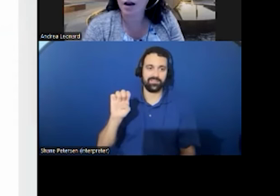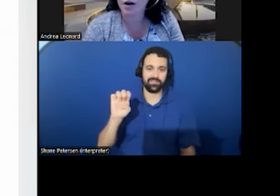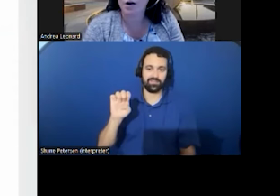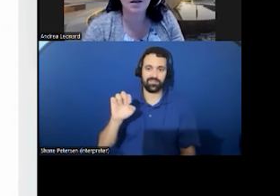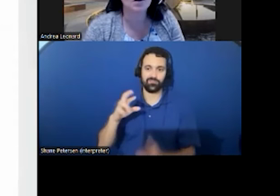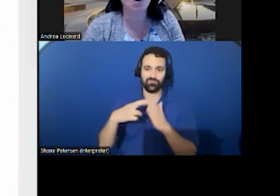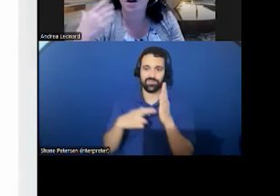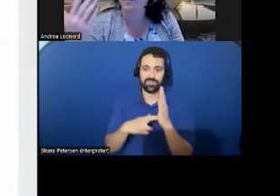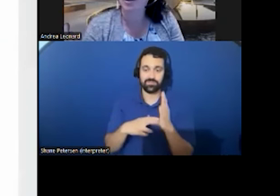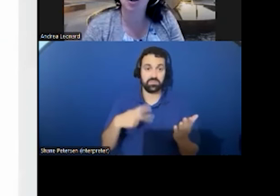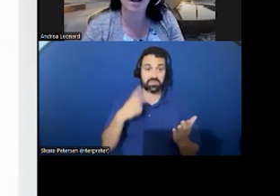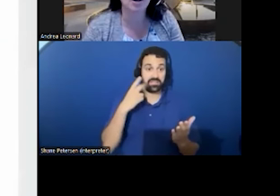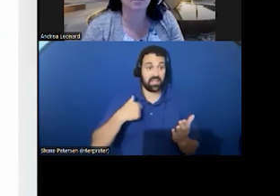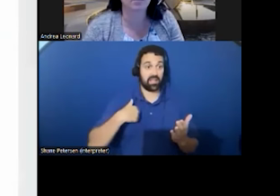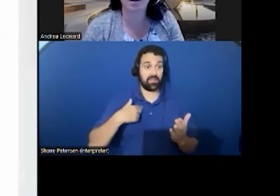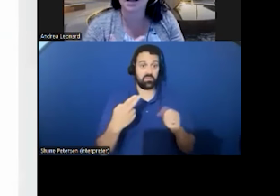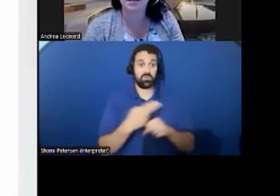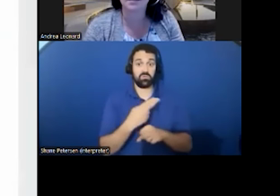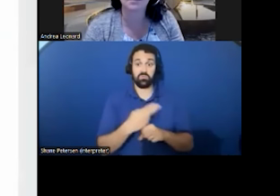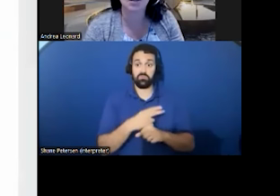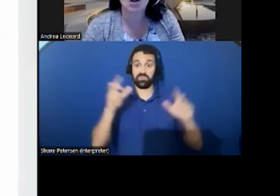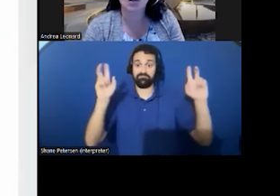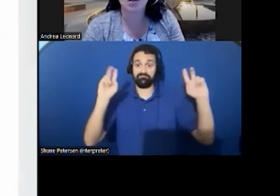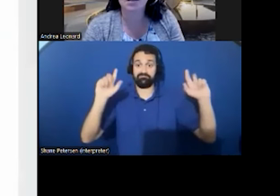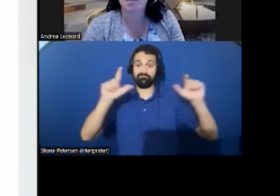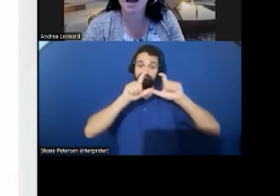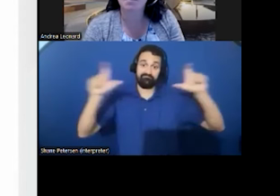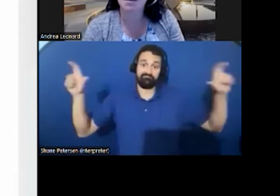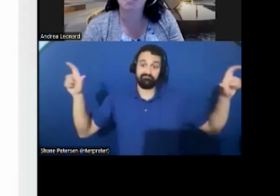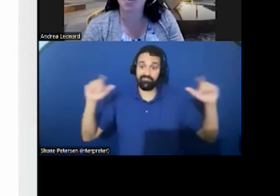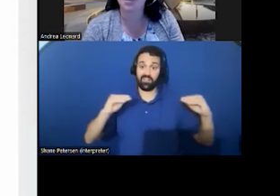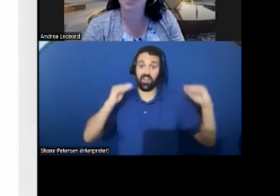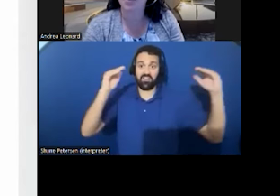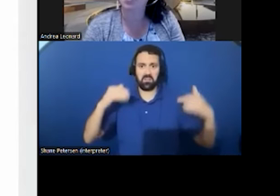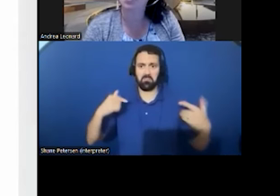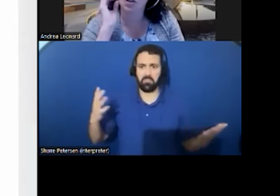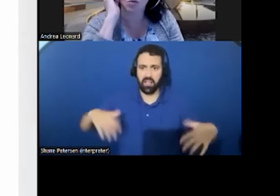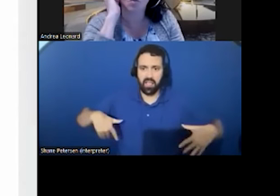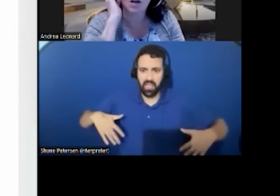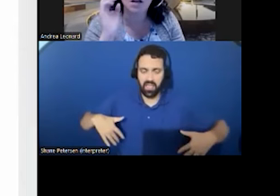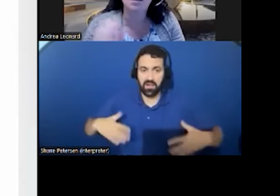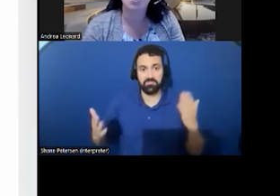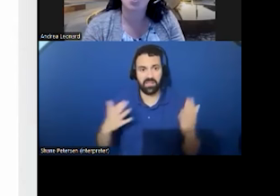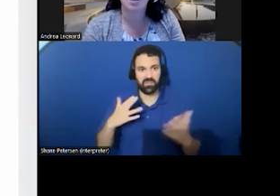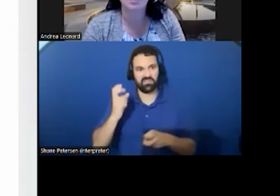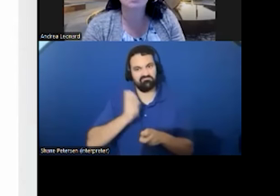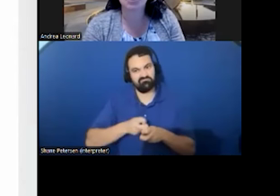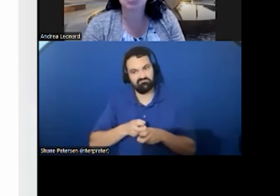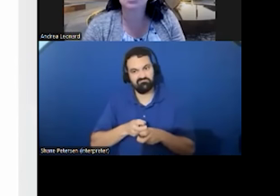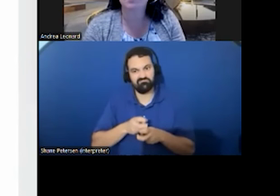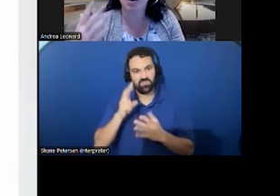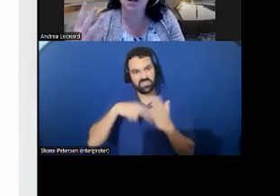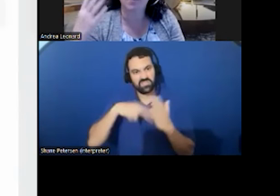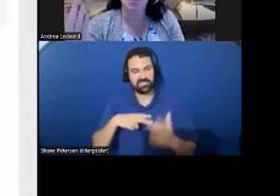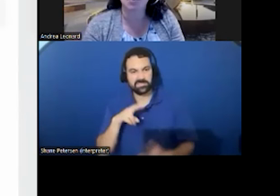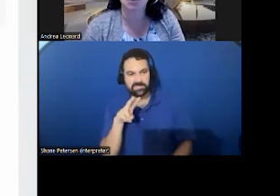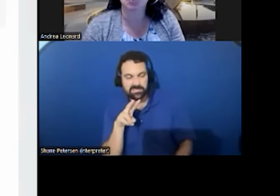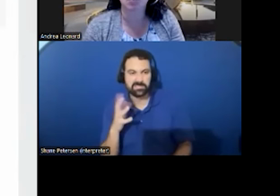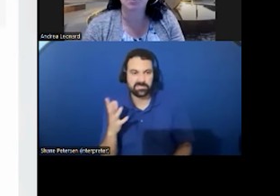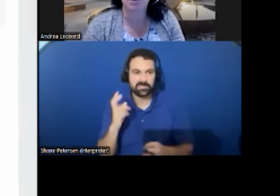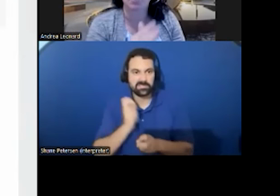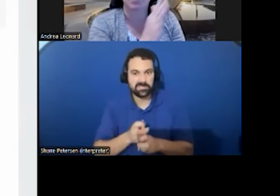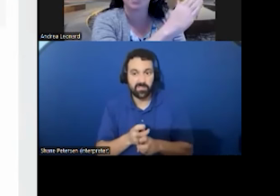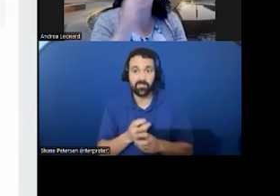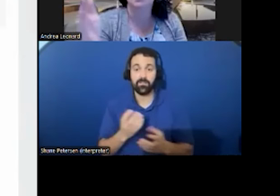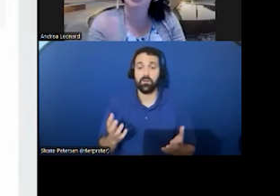heading hierarchy, nor have I changed font sizes. So this might be more difficult to read, and especially difficult if I'm using a